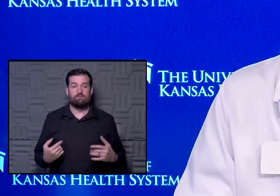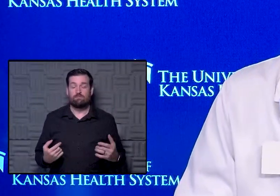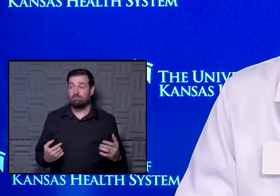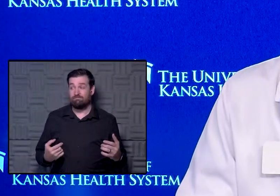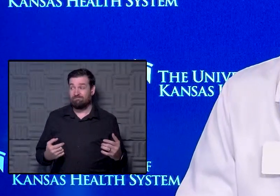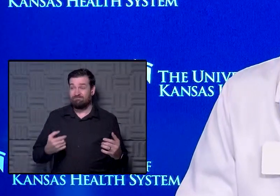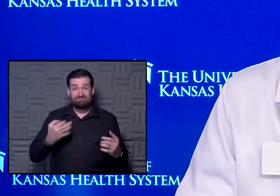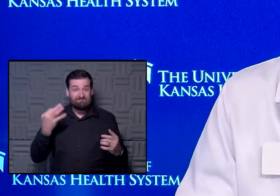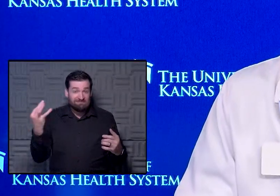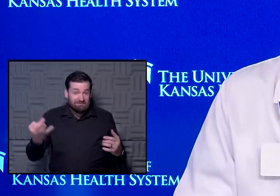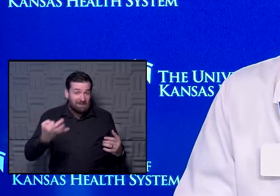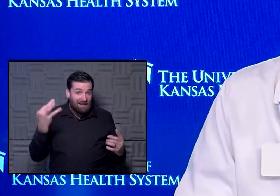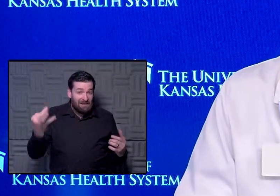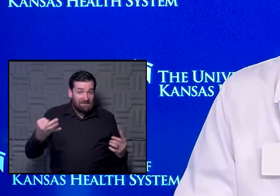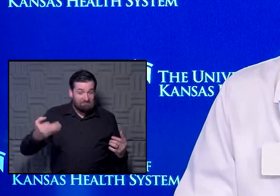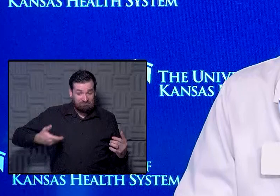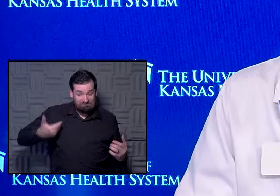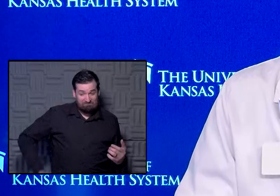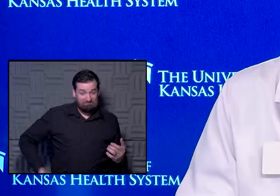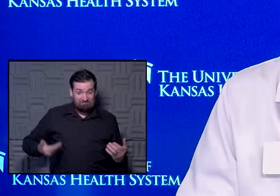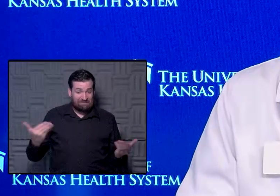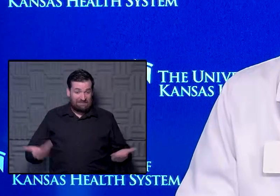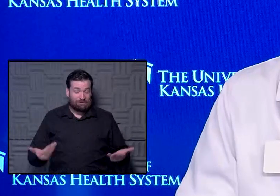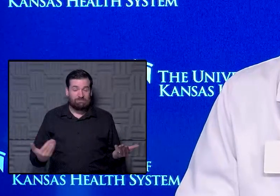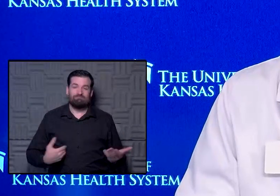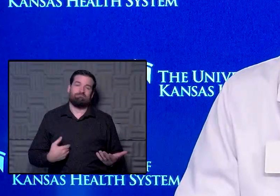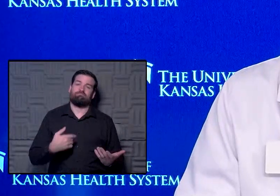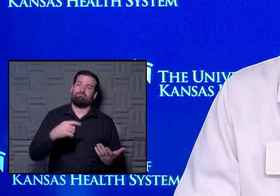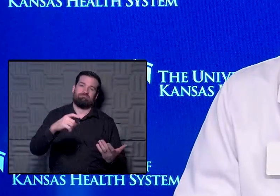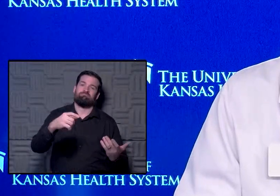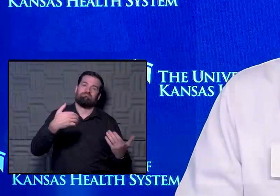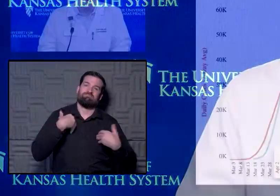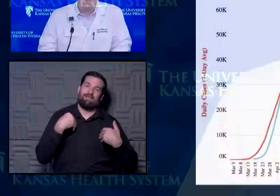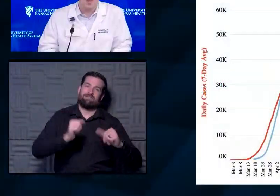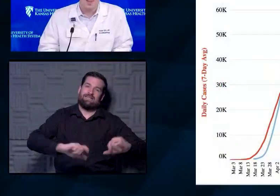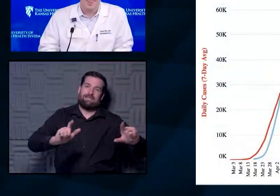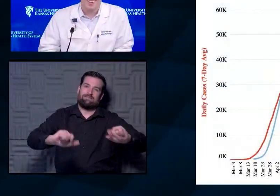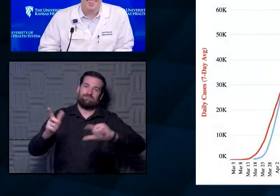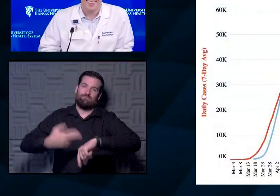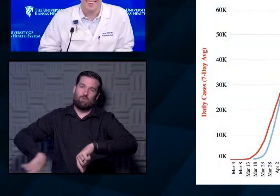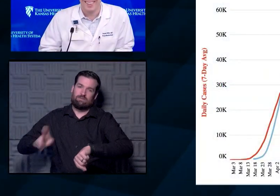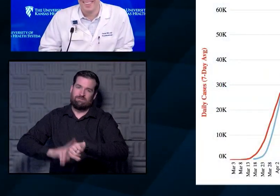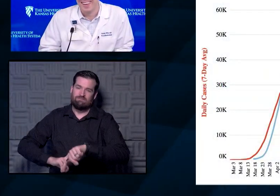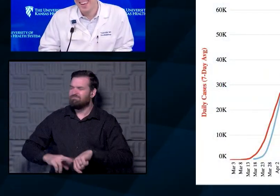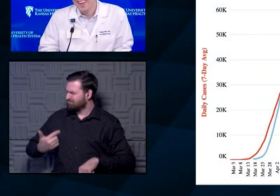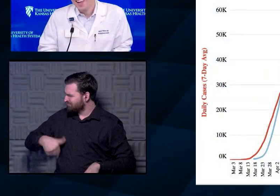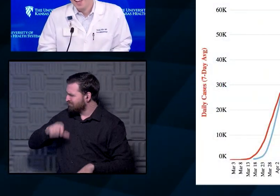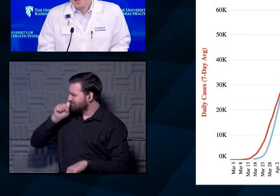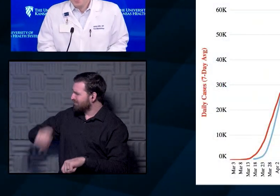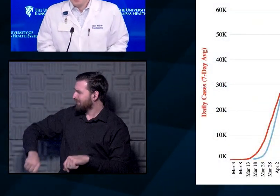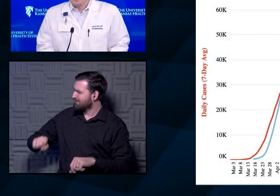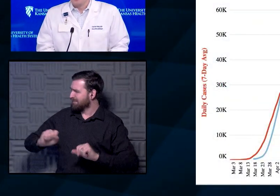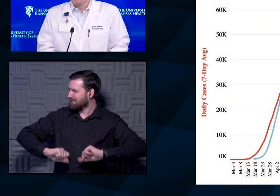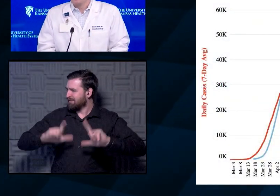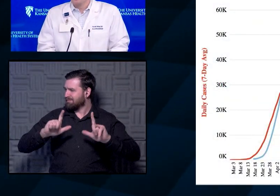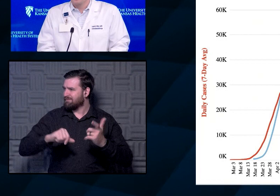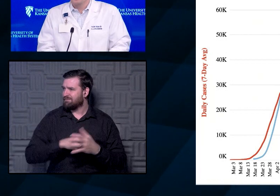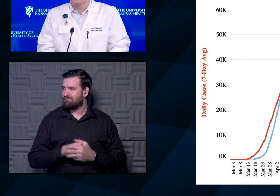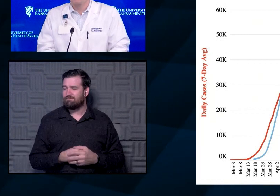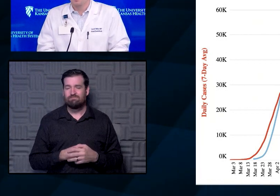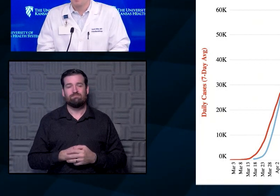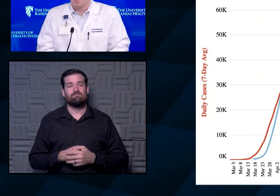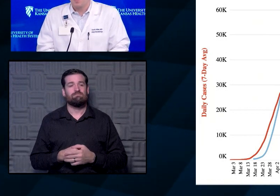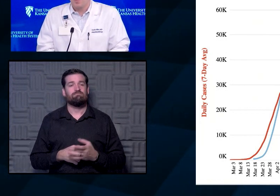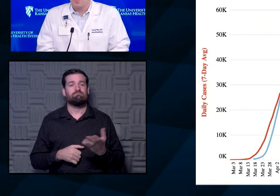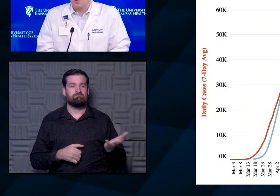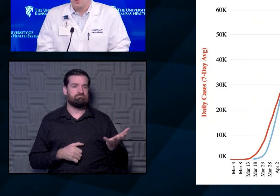be Friday with me sitting in the center chair if I didn't have slides for you. So We love the slides. here